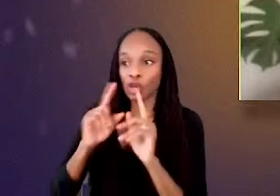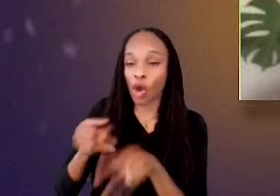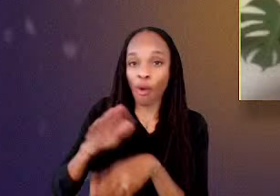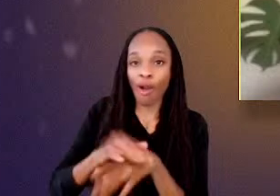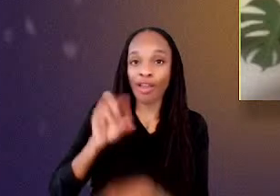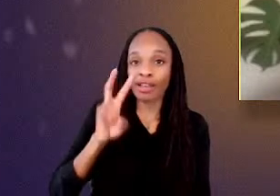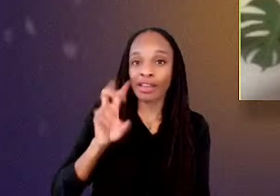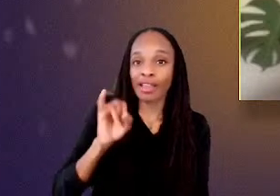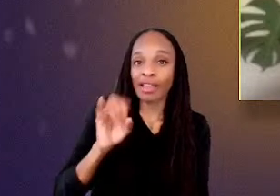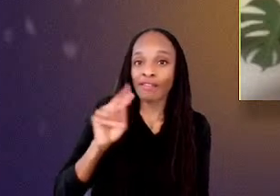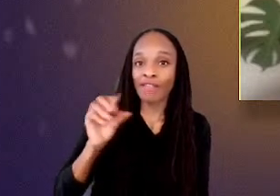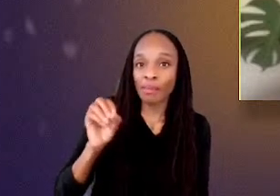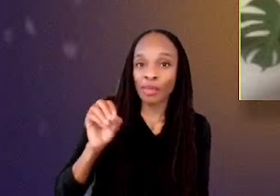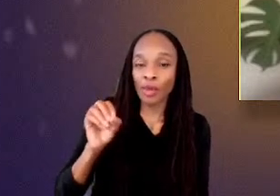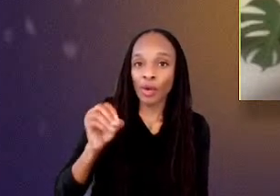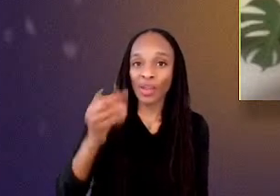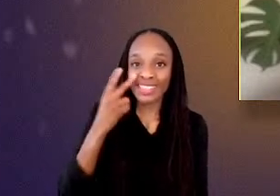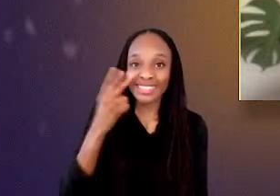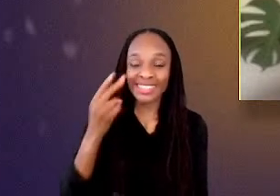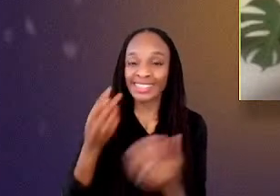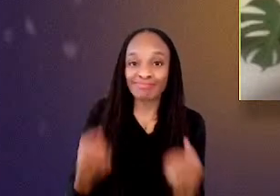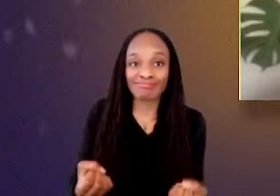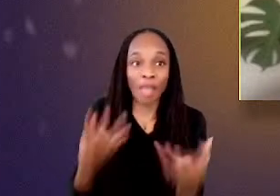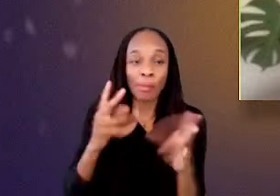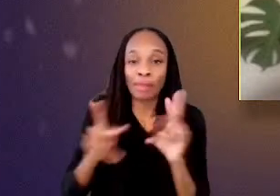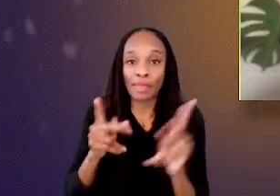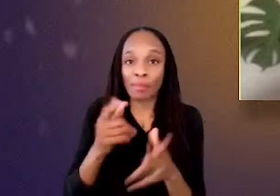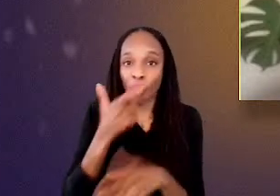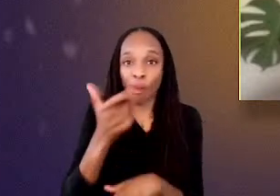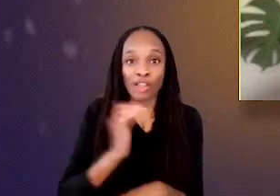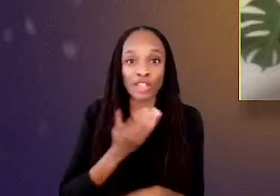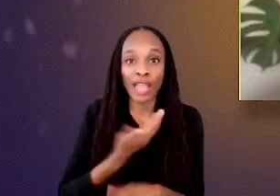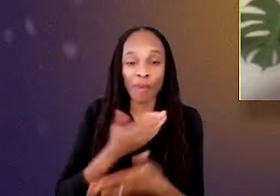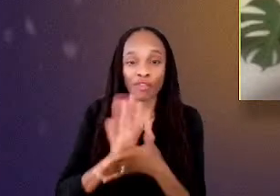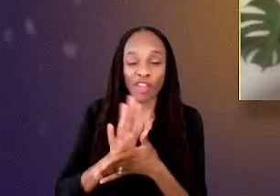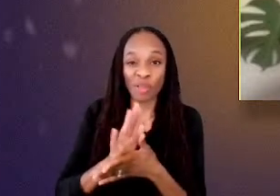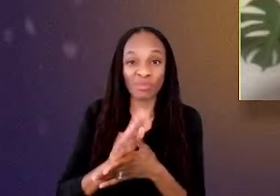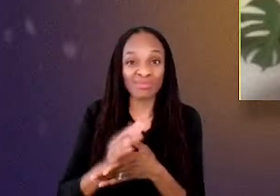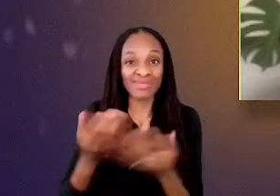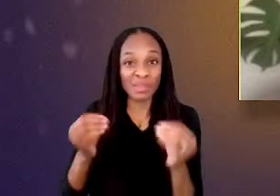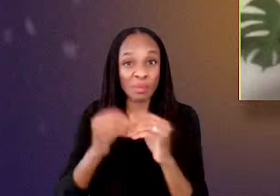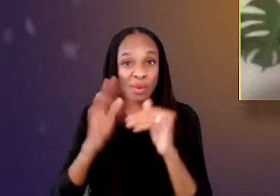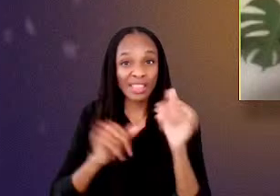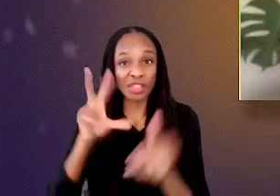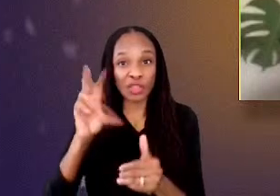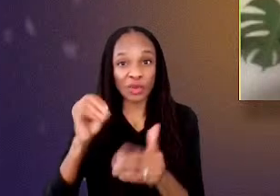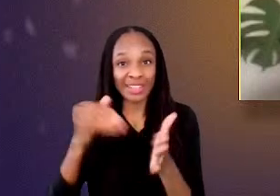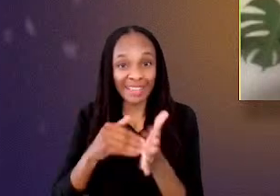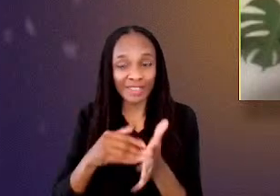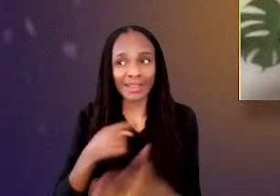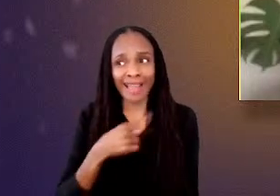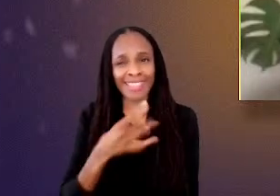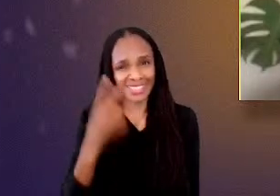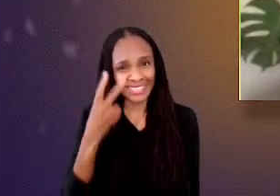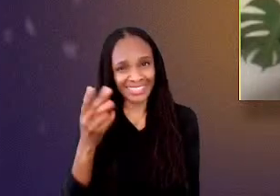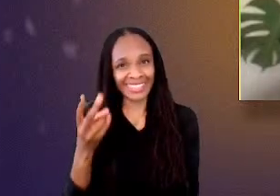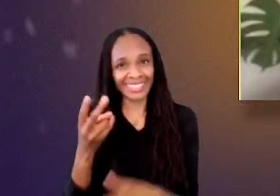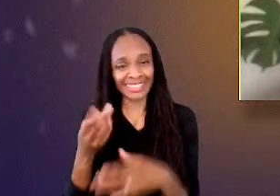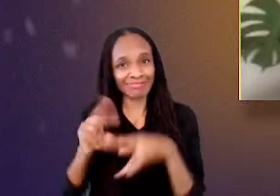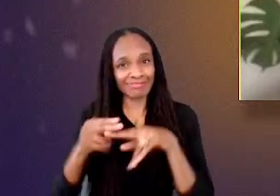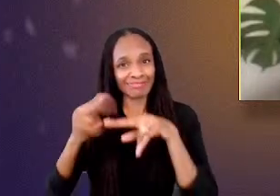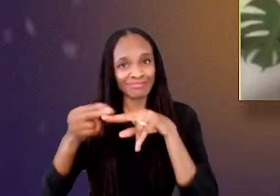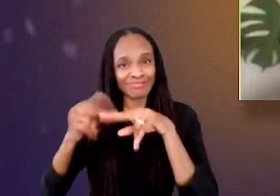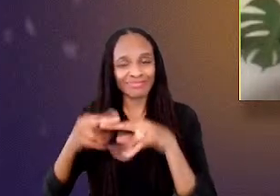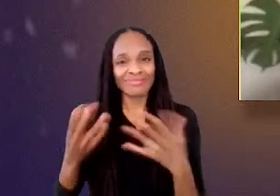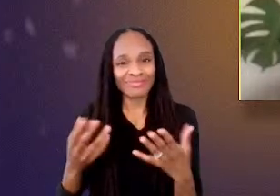film, because it's 30,000 people, which is more than I thought would watch the film, right? And so the power of like owning